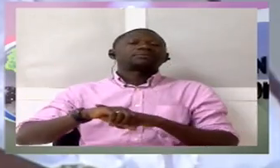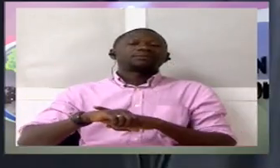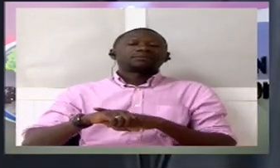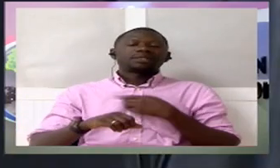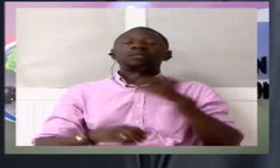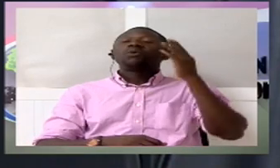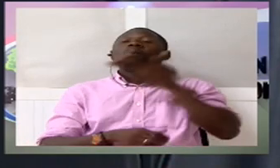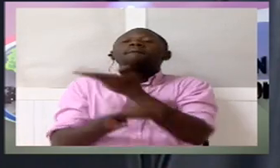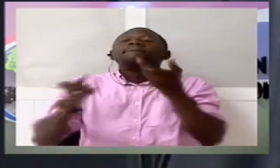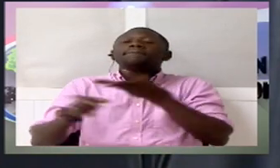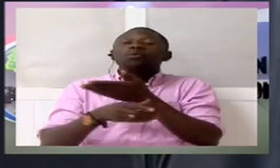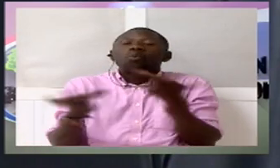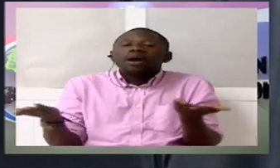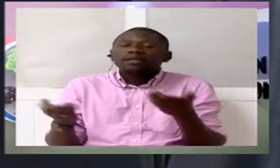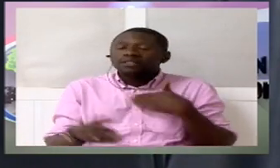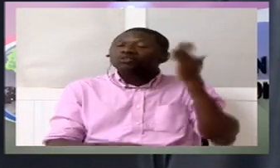he knew Yahya Jammeh from then.